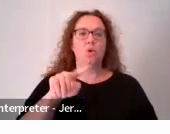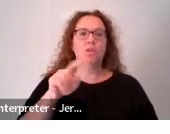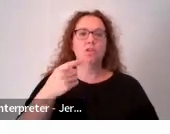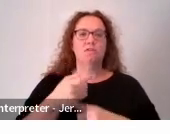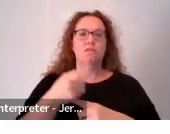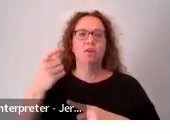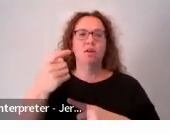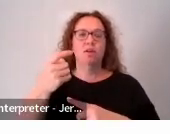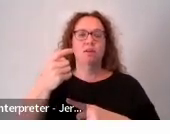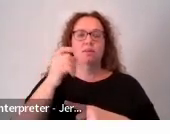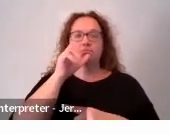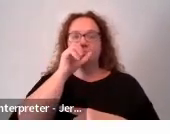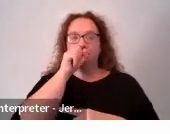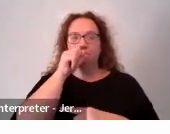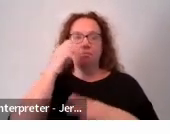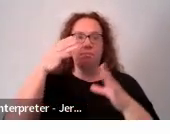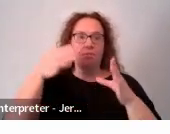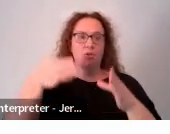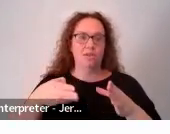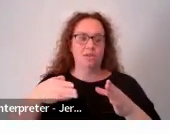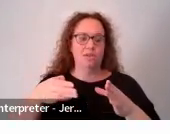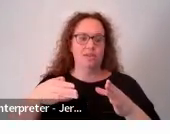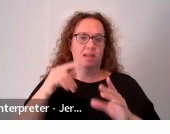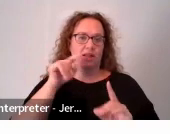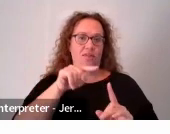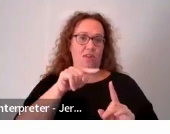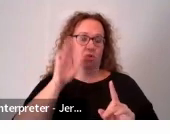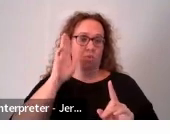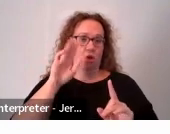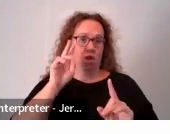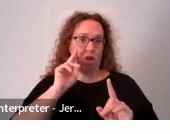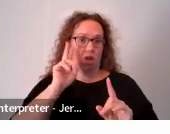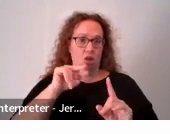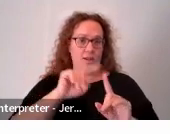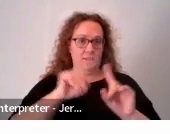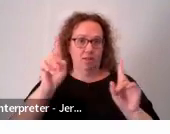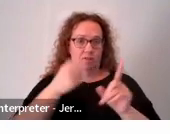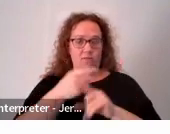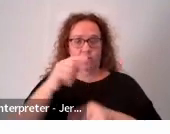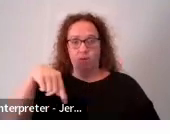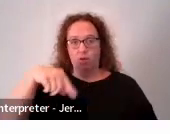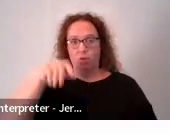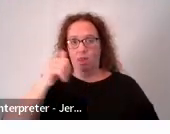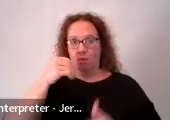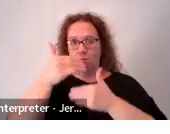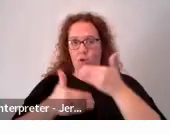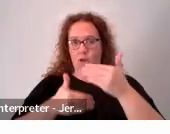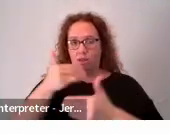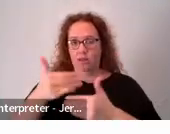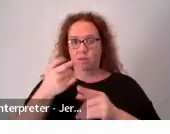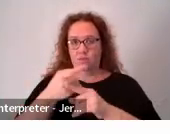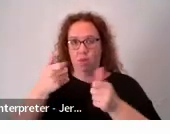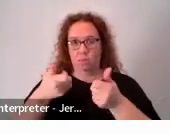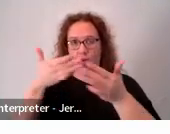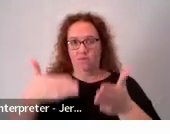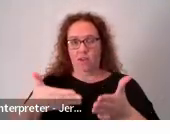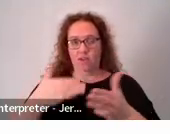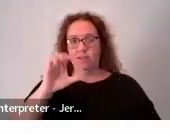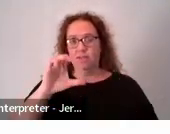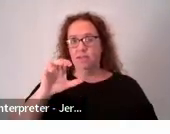an anonymous attendee. Will this look different from previous QA processes for a provider of